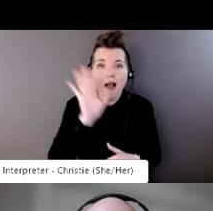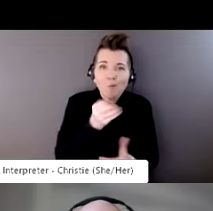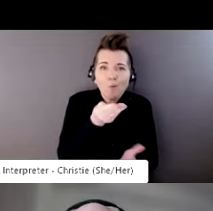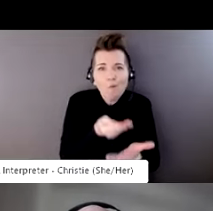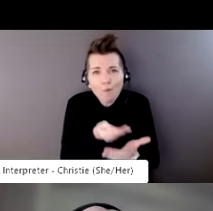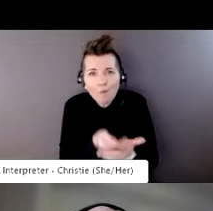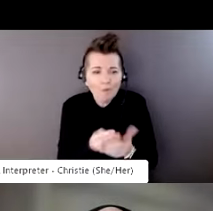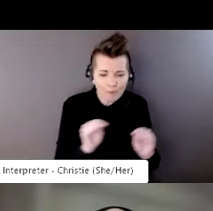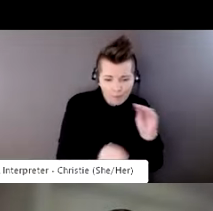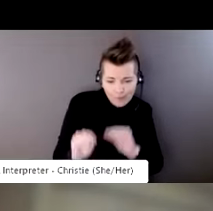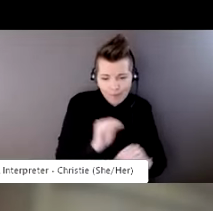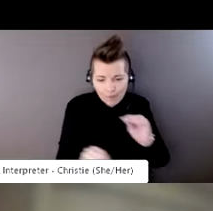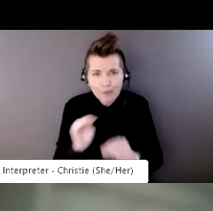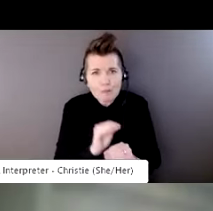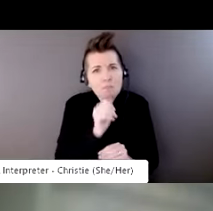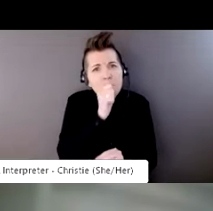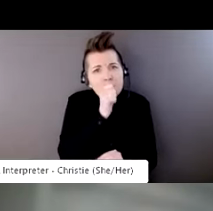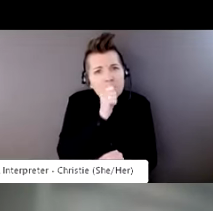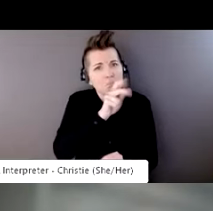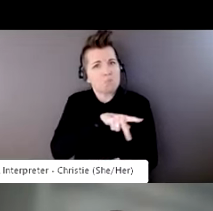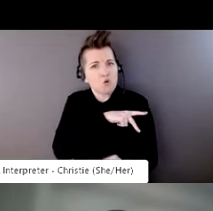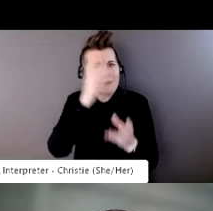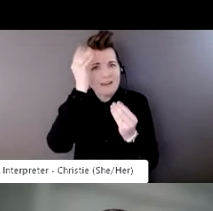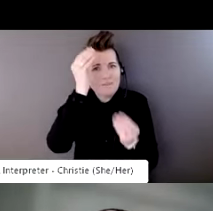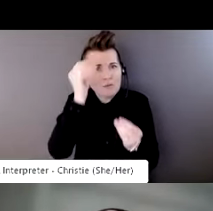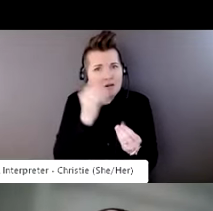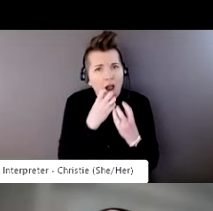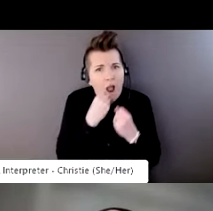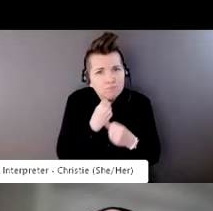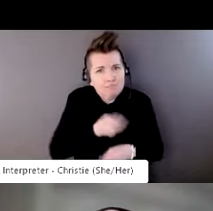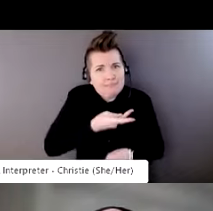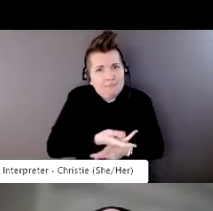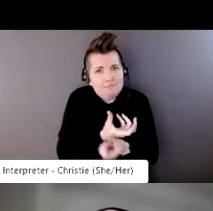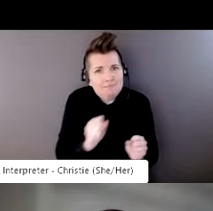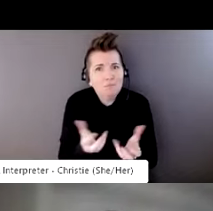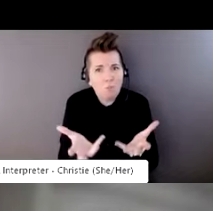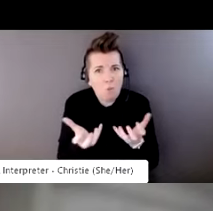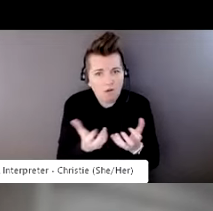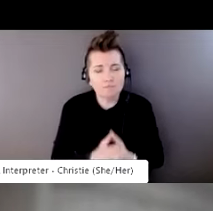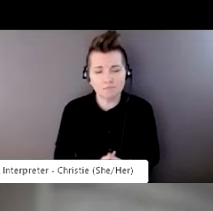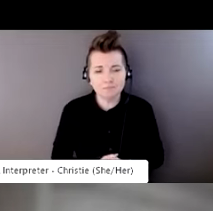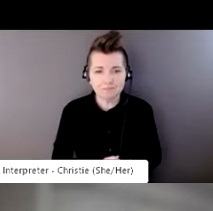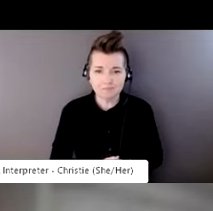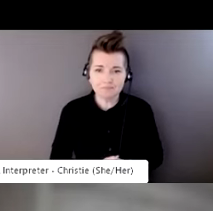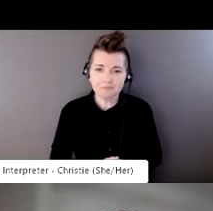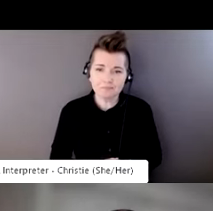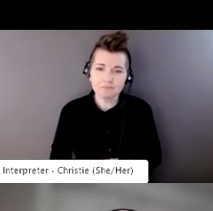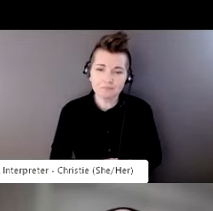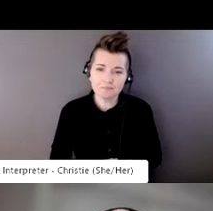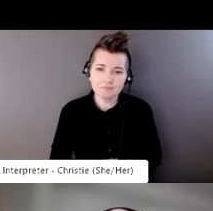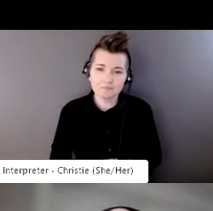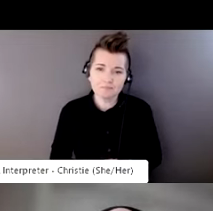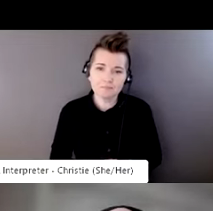information. So that will be the sort of two moves that we make. First of all, things you can do in